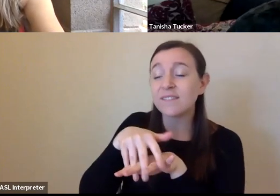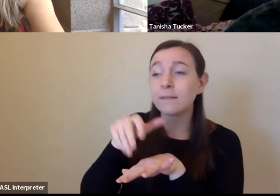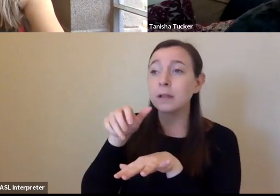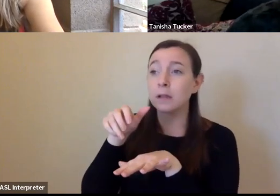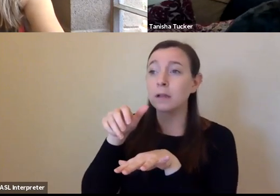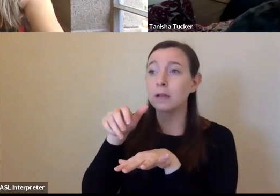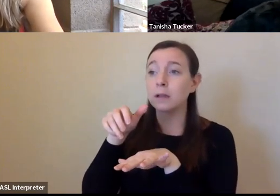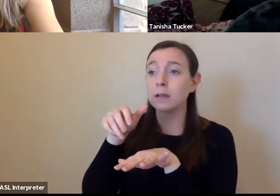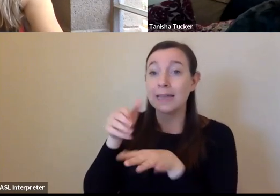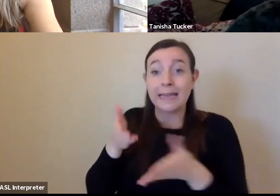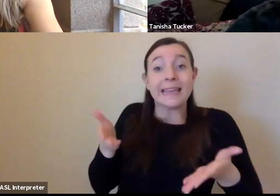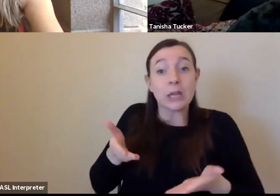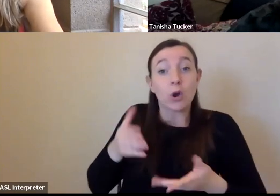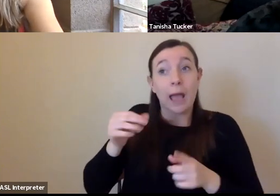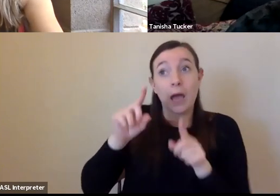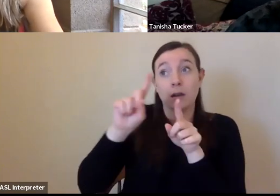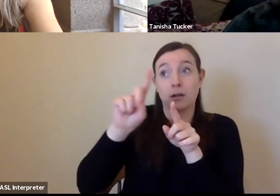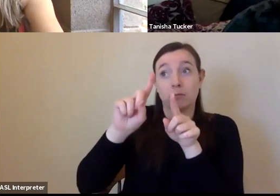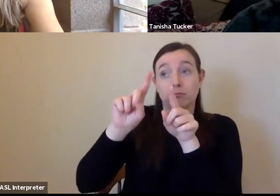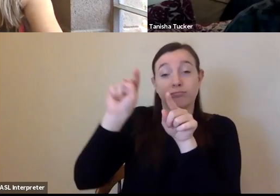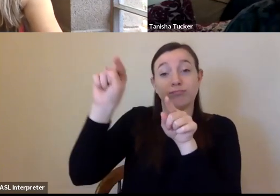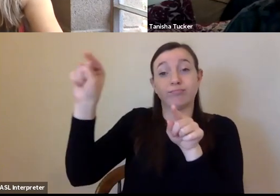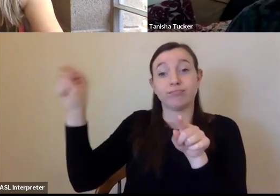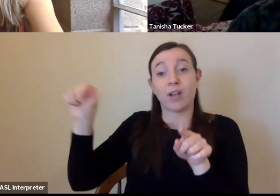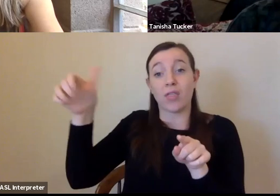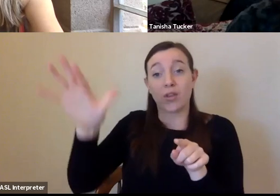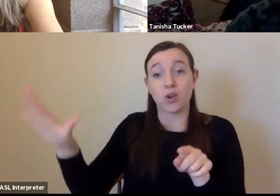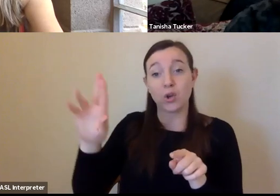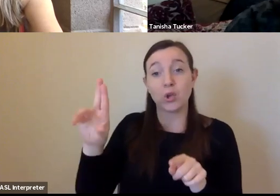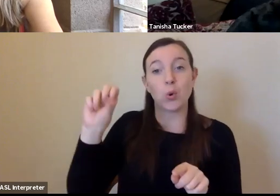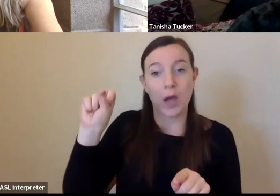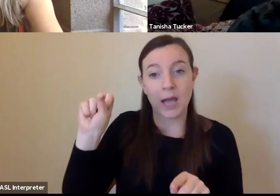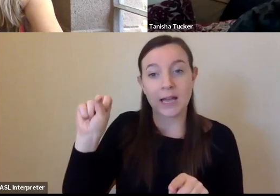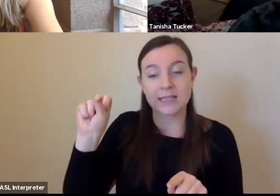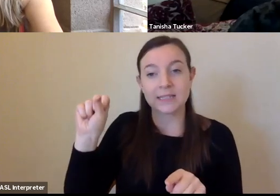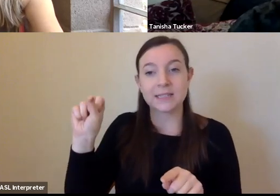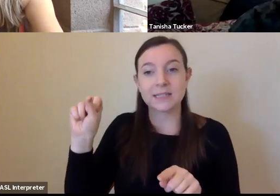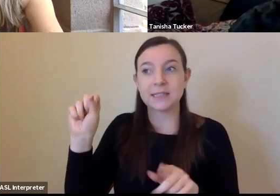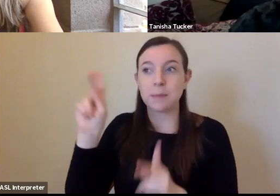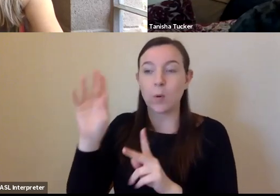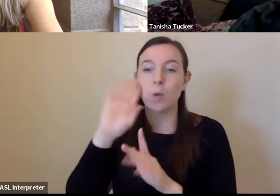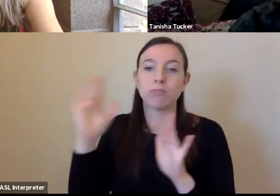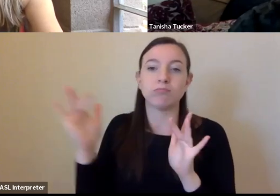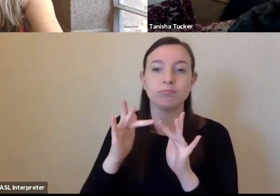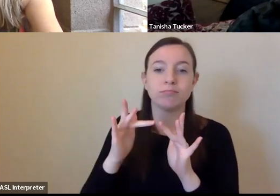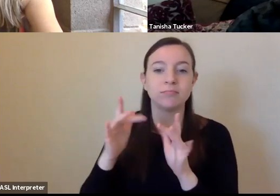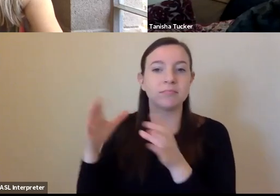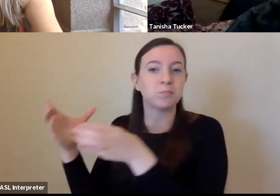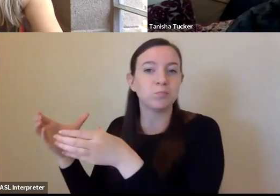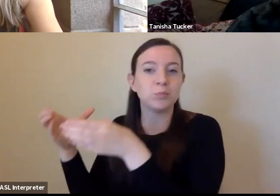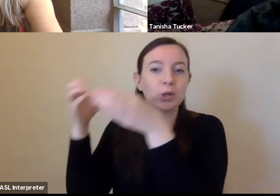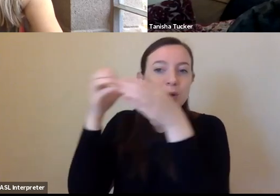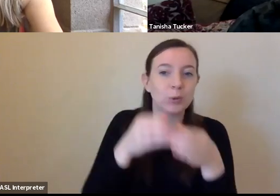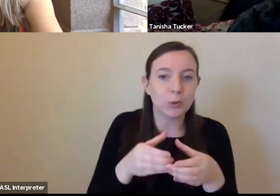of the U.S., and also non-natives. So yeah, she usually will come out every year and bring a group.